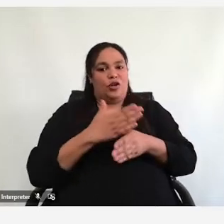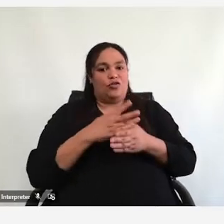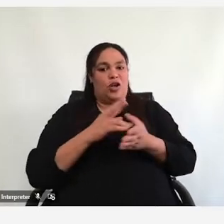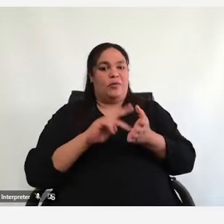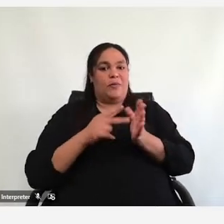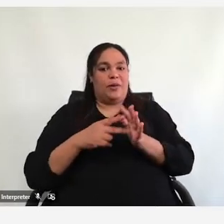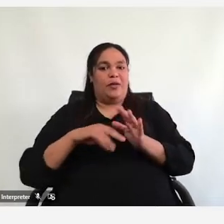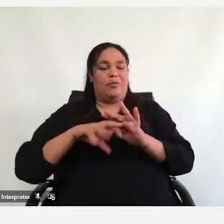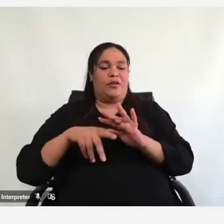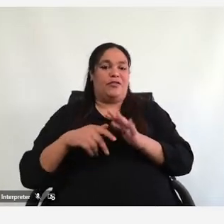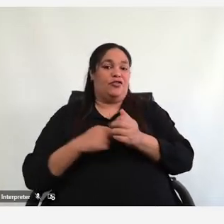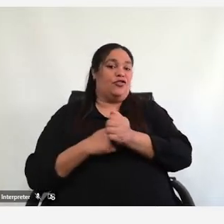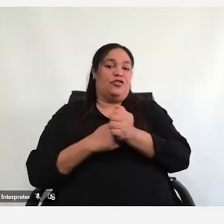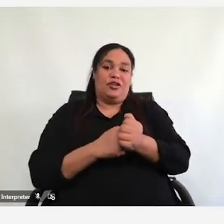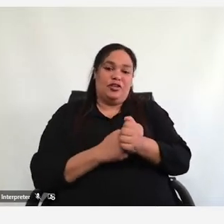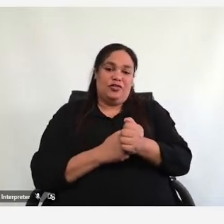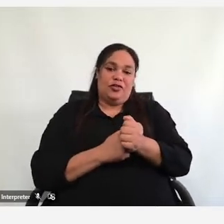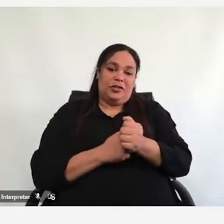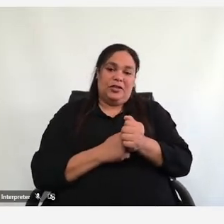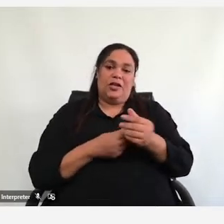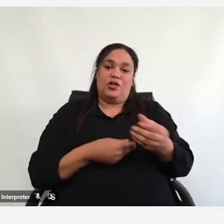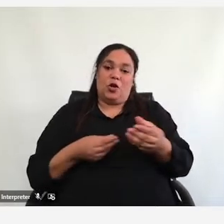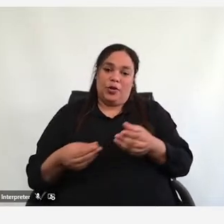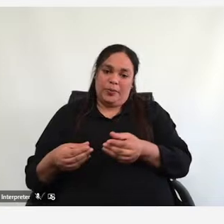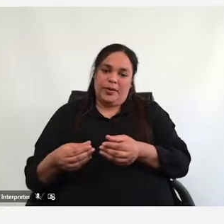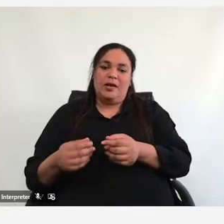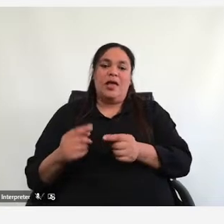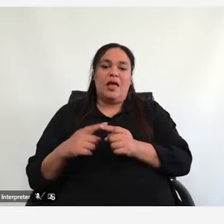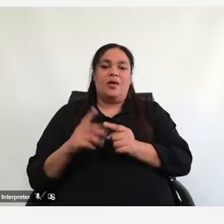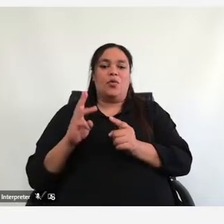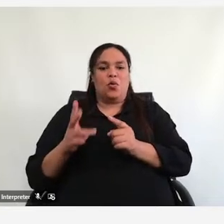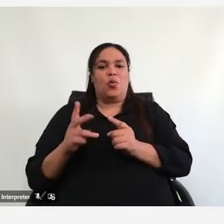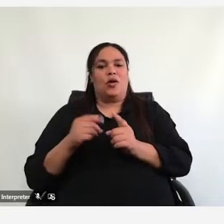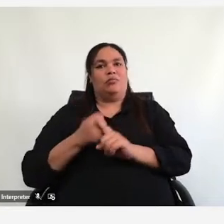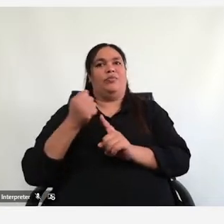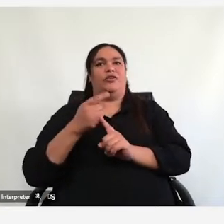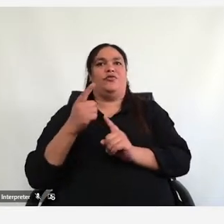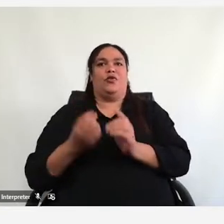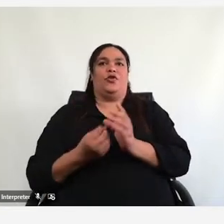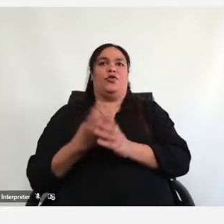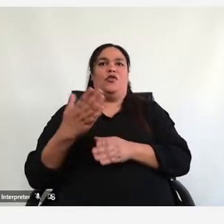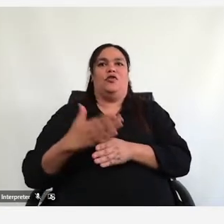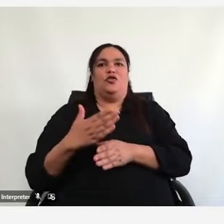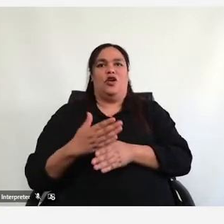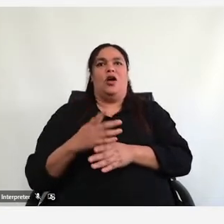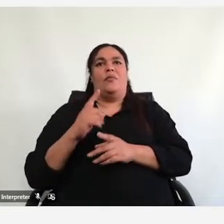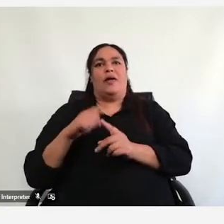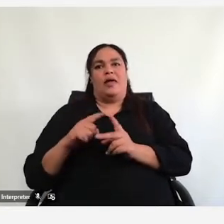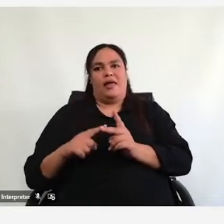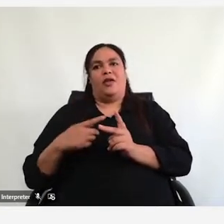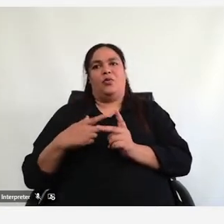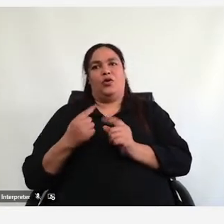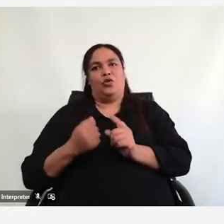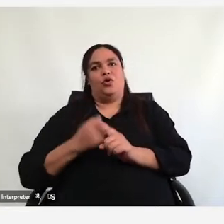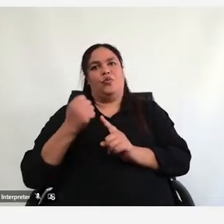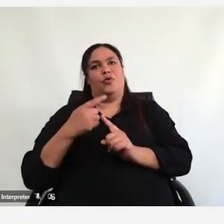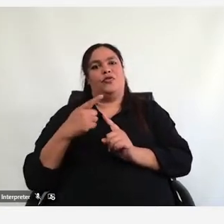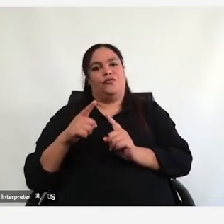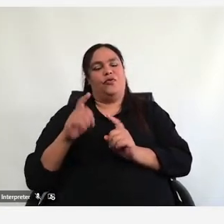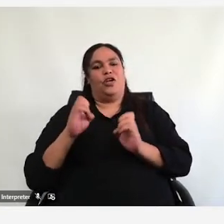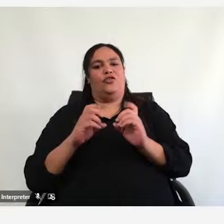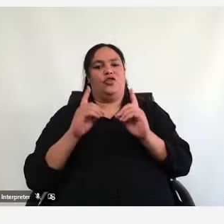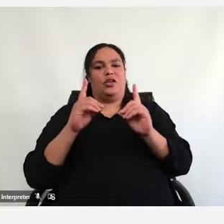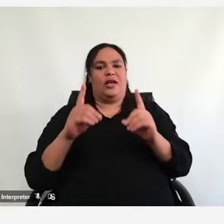the provincial strategic document, and we are going to push for that growth for jobs. We're going to push for safety. We're going to push for an